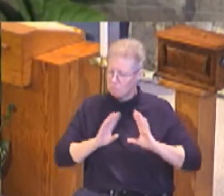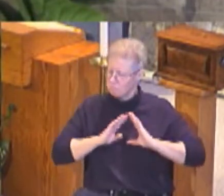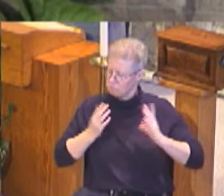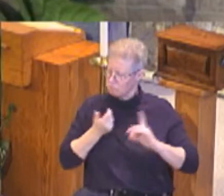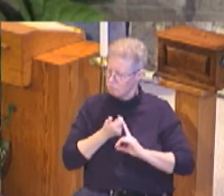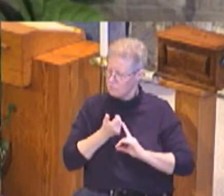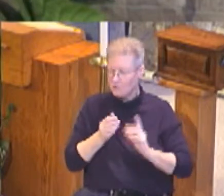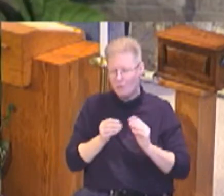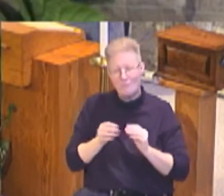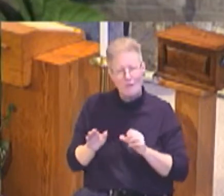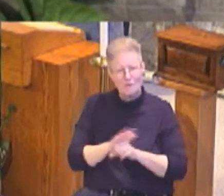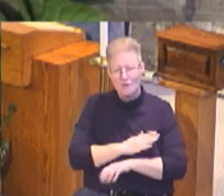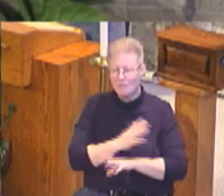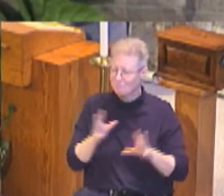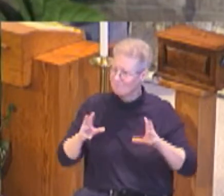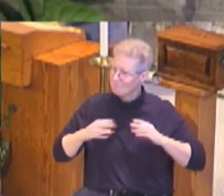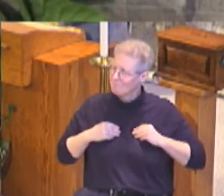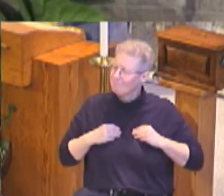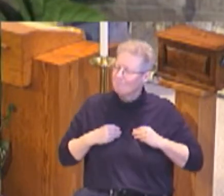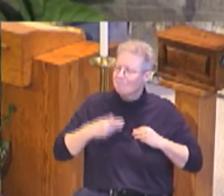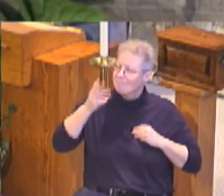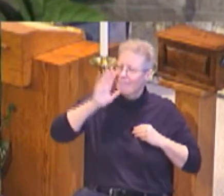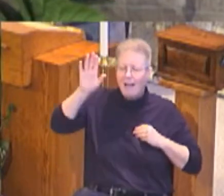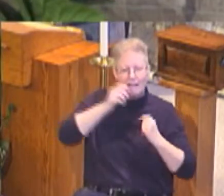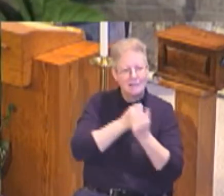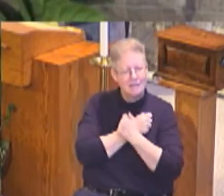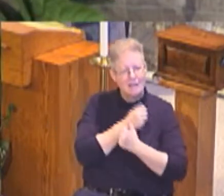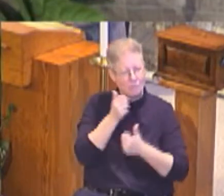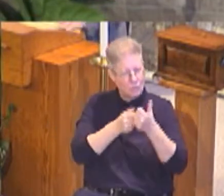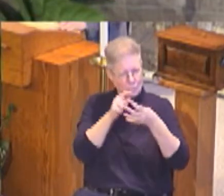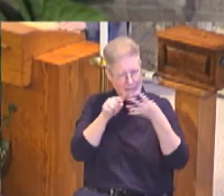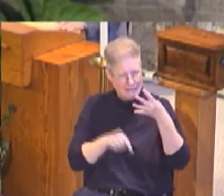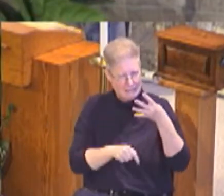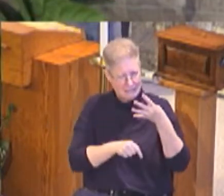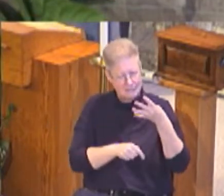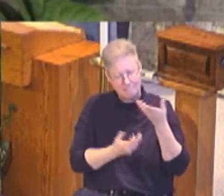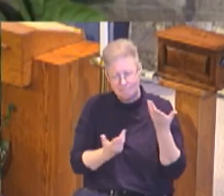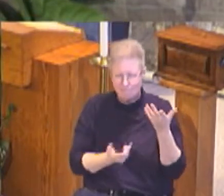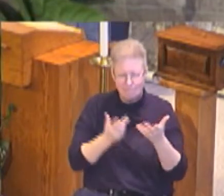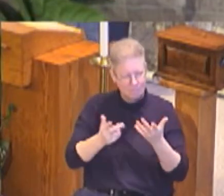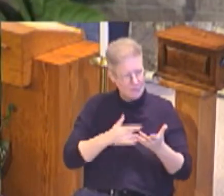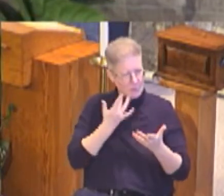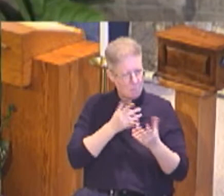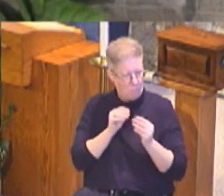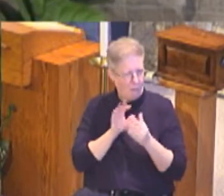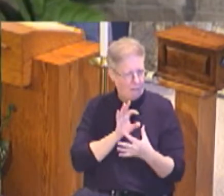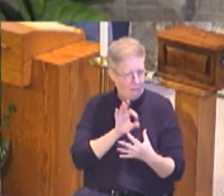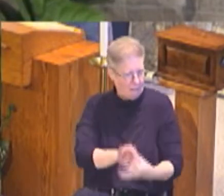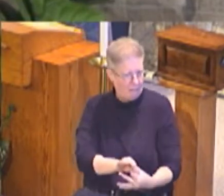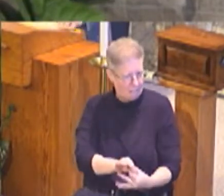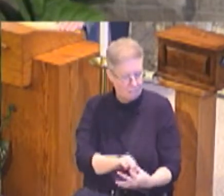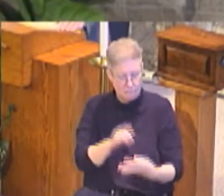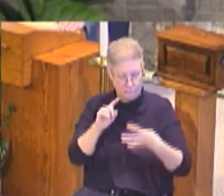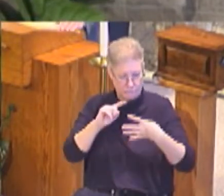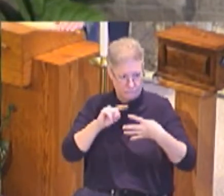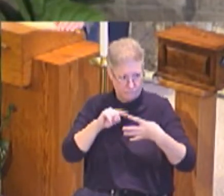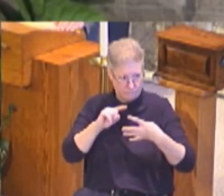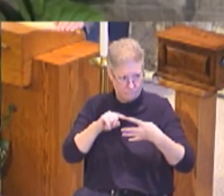four speaks to you the most this morning. The first way we can practice receiving God's